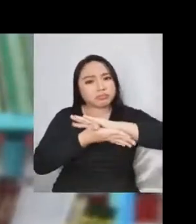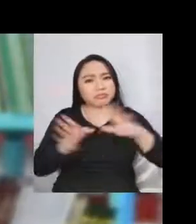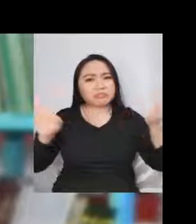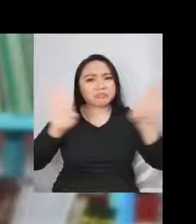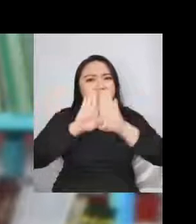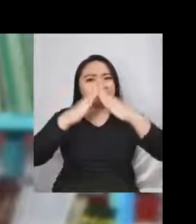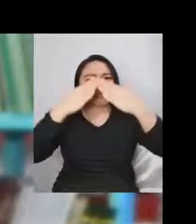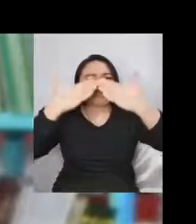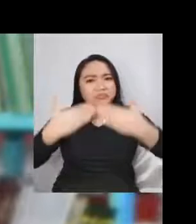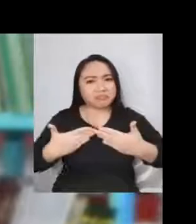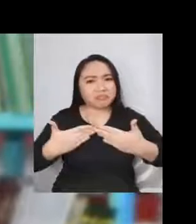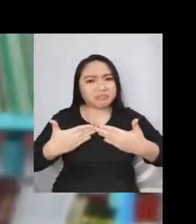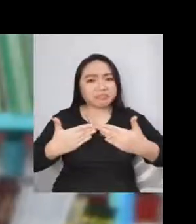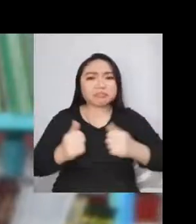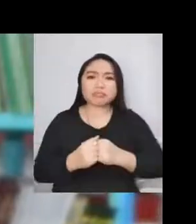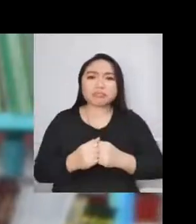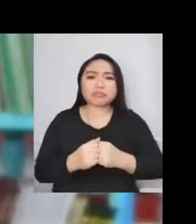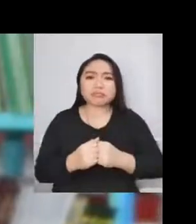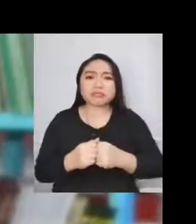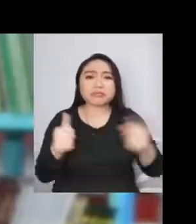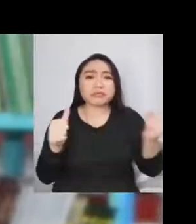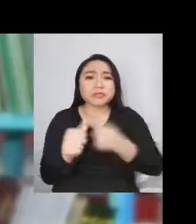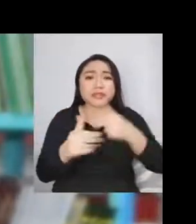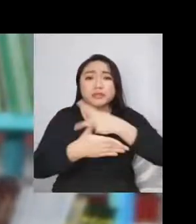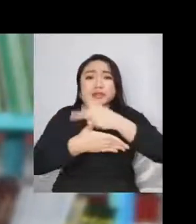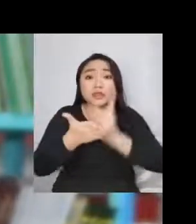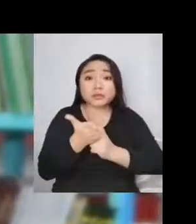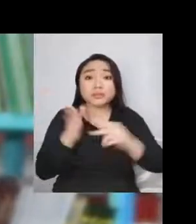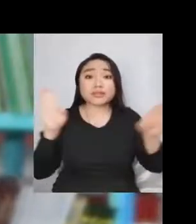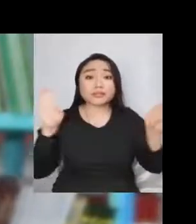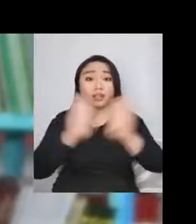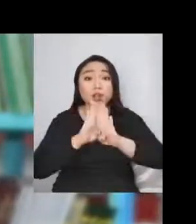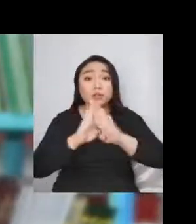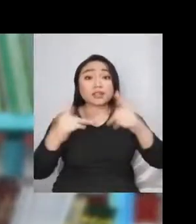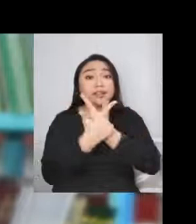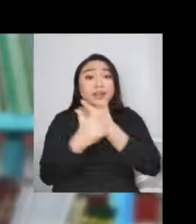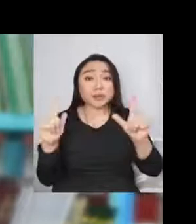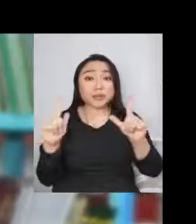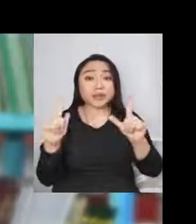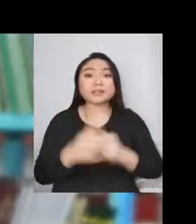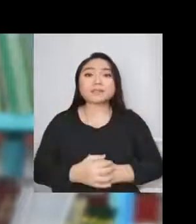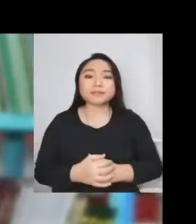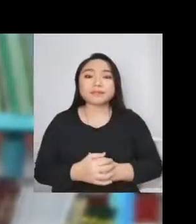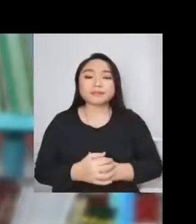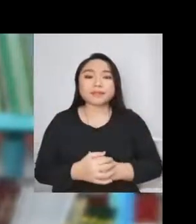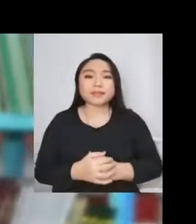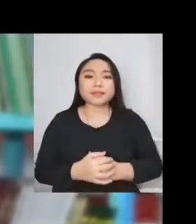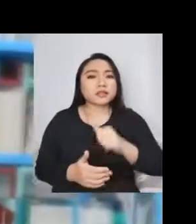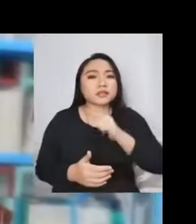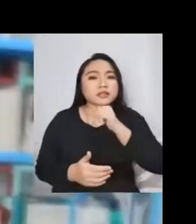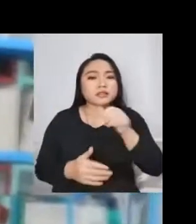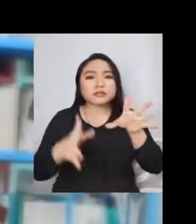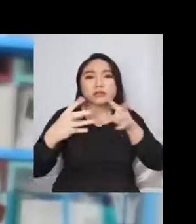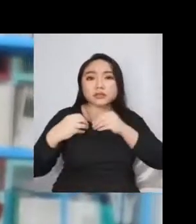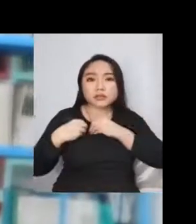COVID-19 pandemic threw the whole world in a lockdown, some of the first places to be shut down were libraries. We